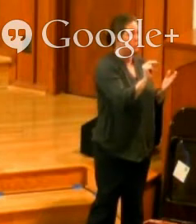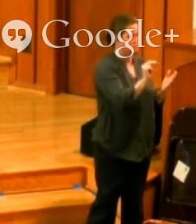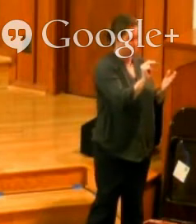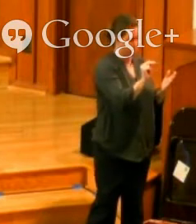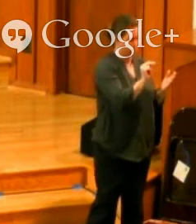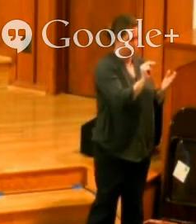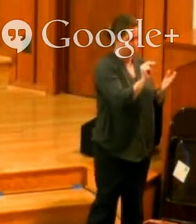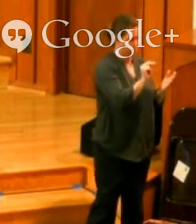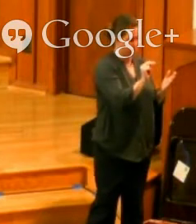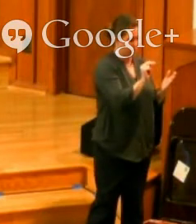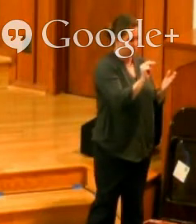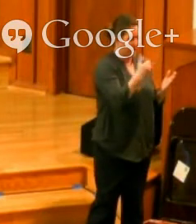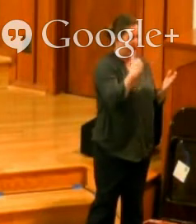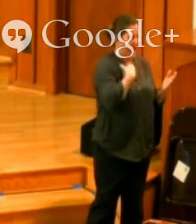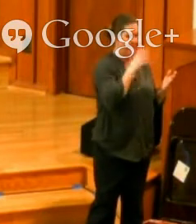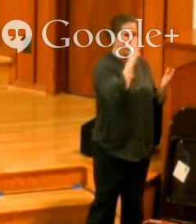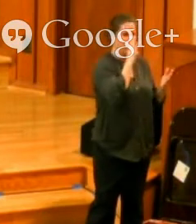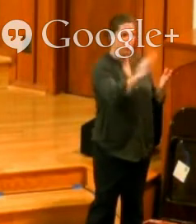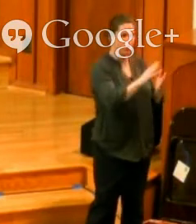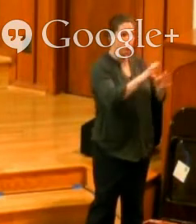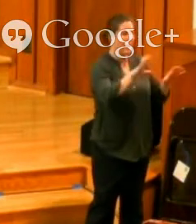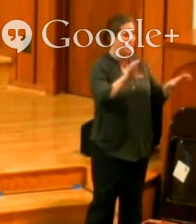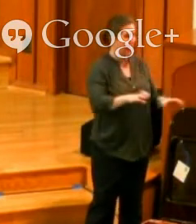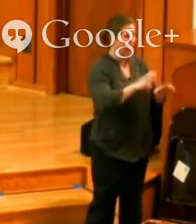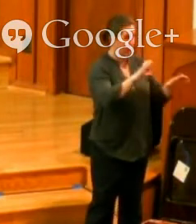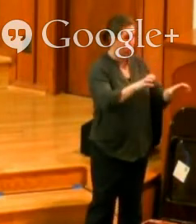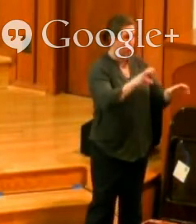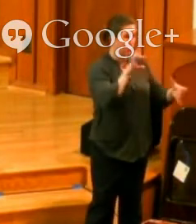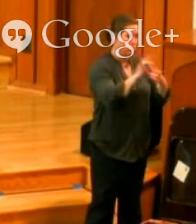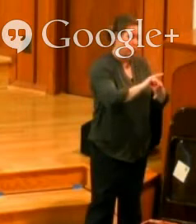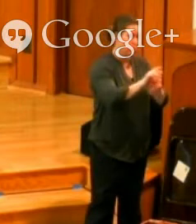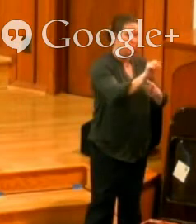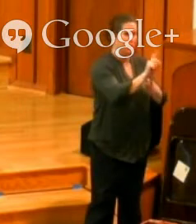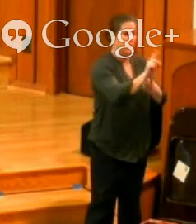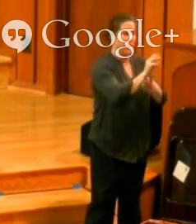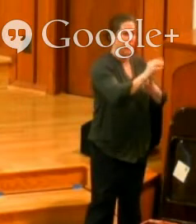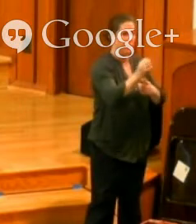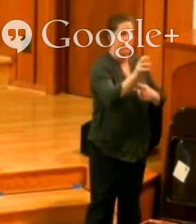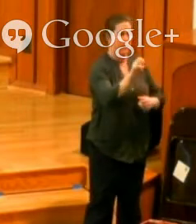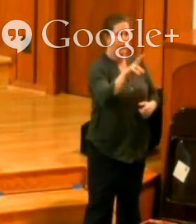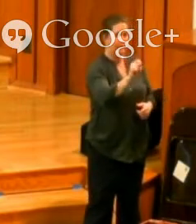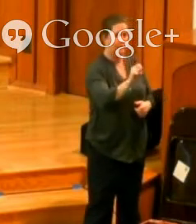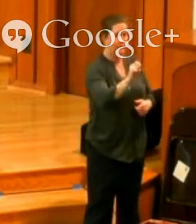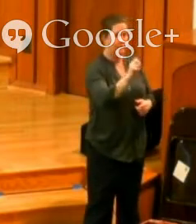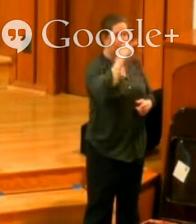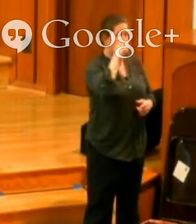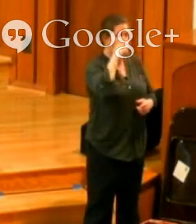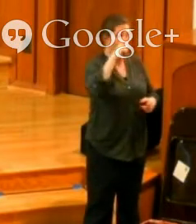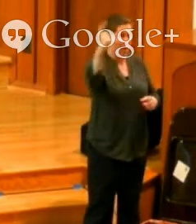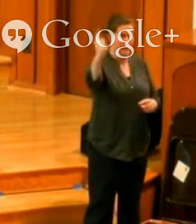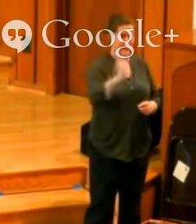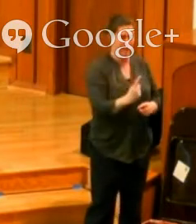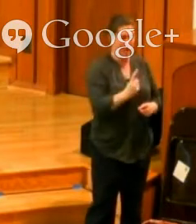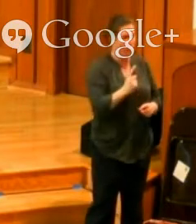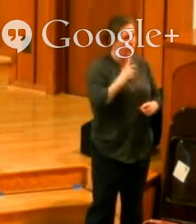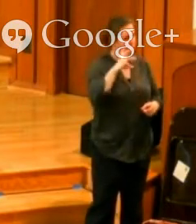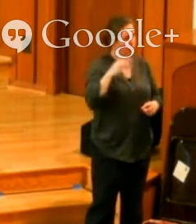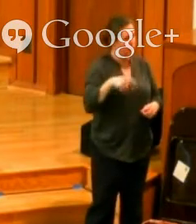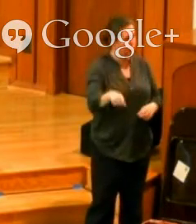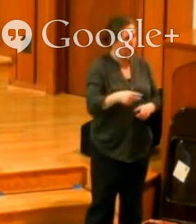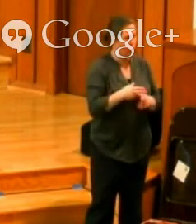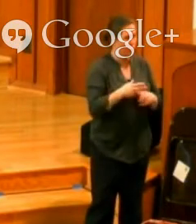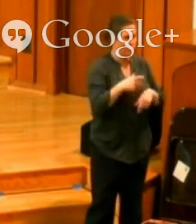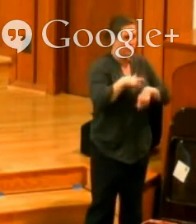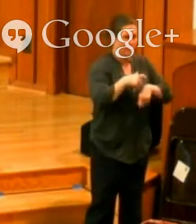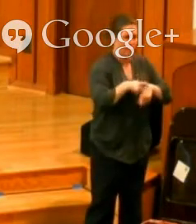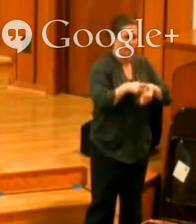would then have action, direct action to Adam and Eve. It says the devil has come down having great wrath because he knows that he has a short time. He